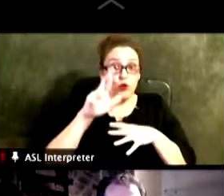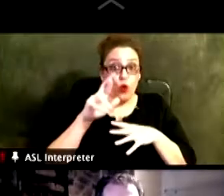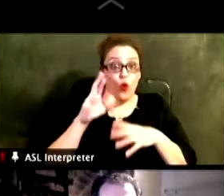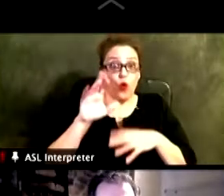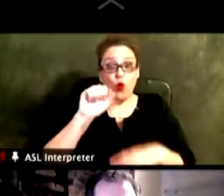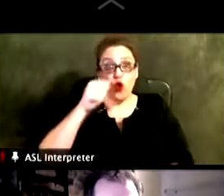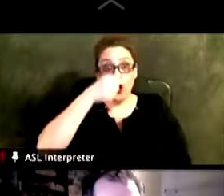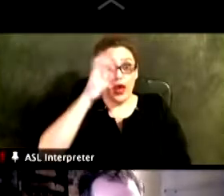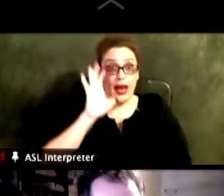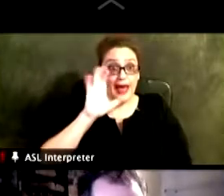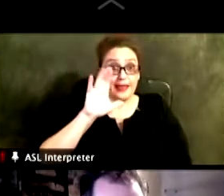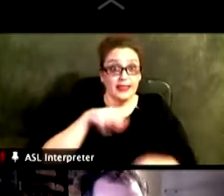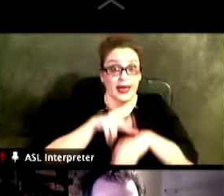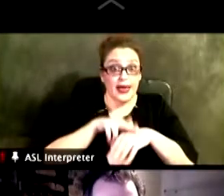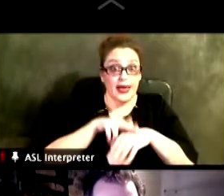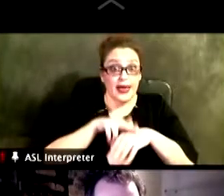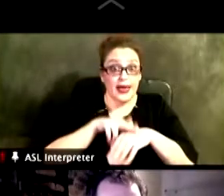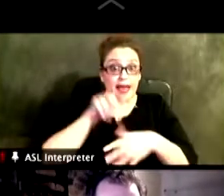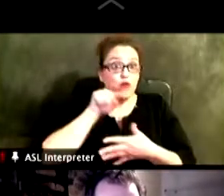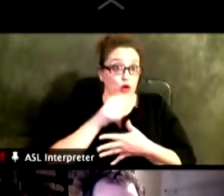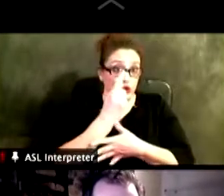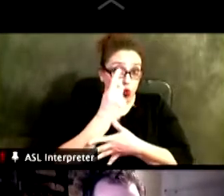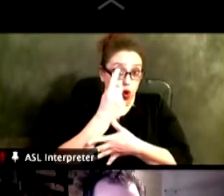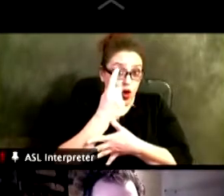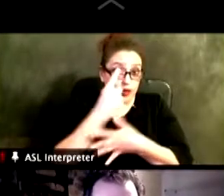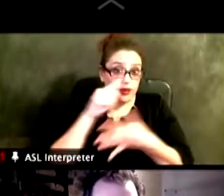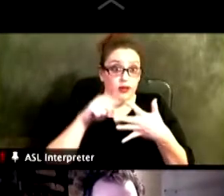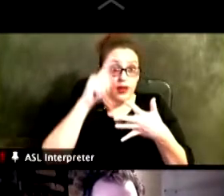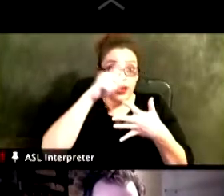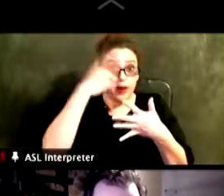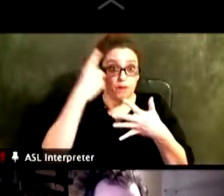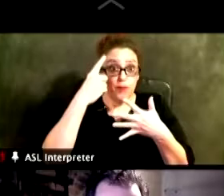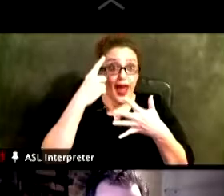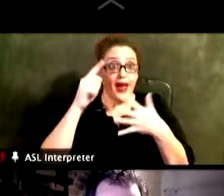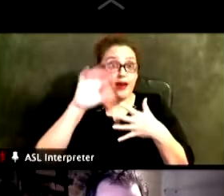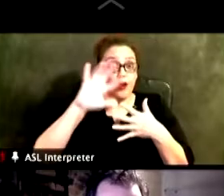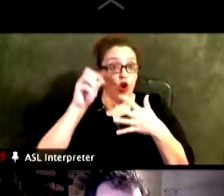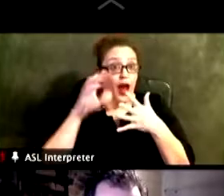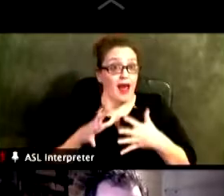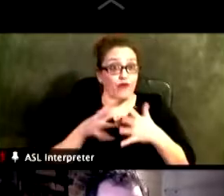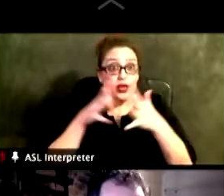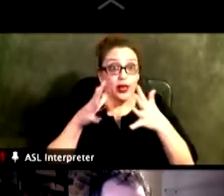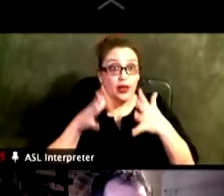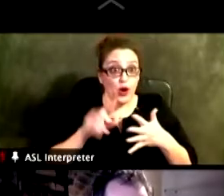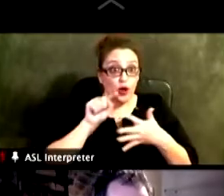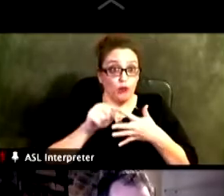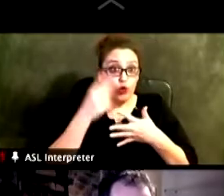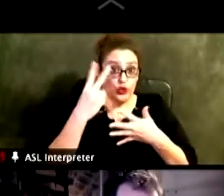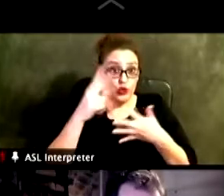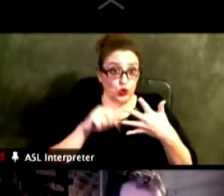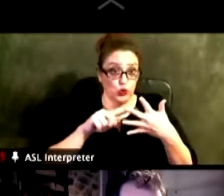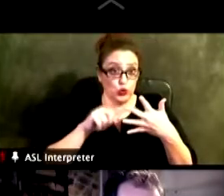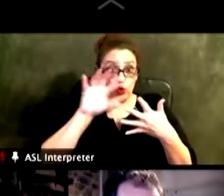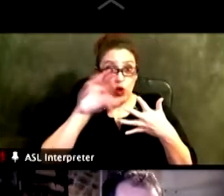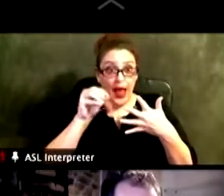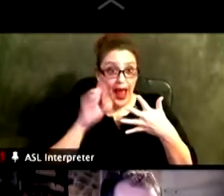Indian or Alaska Native, press 1. Black or African American, please press 2. African, please press